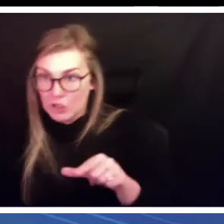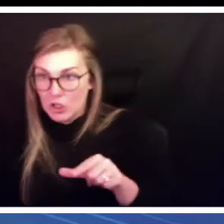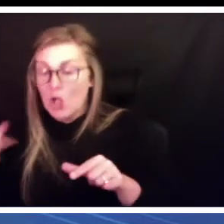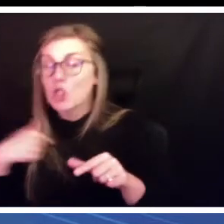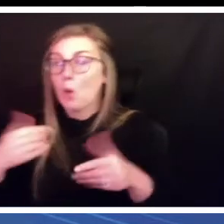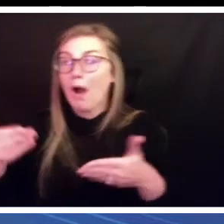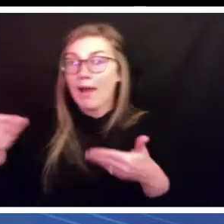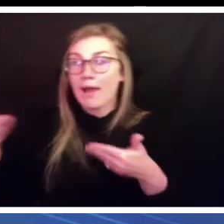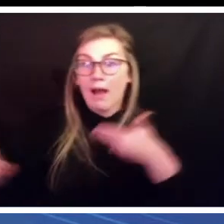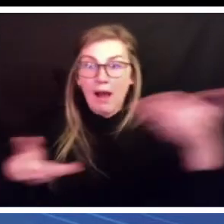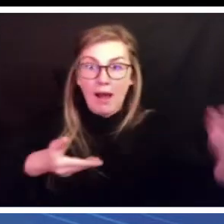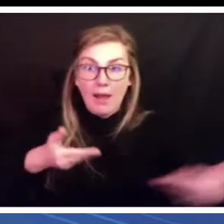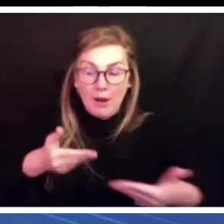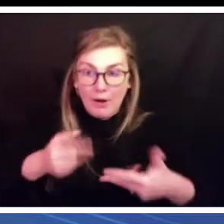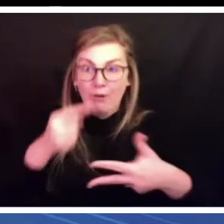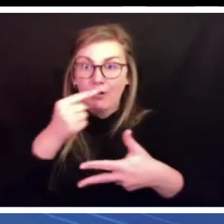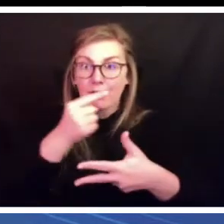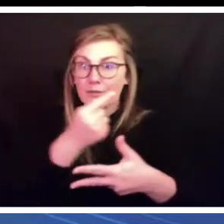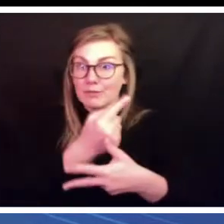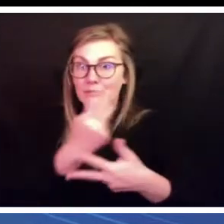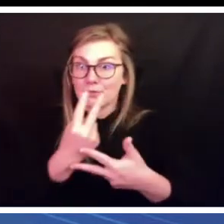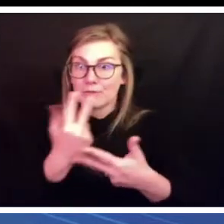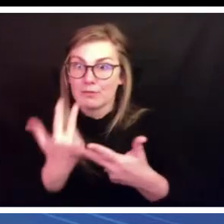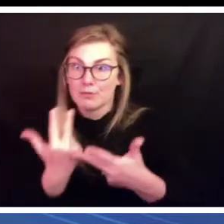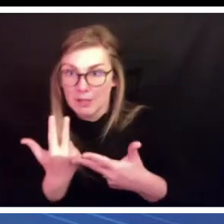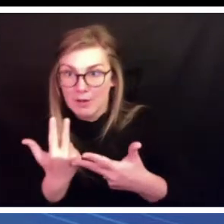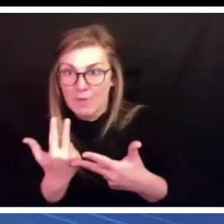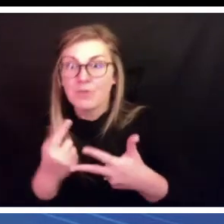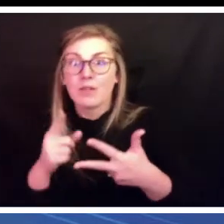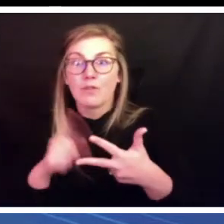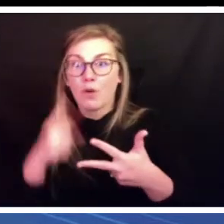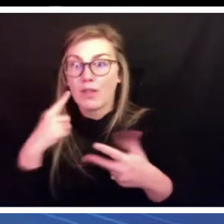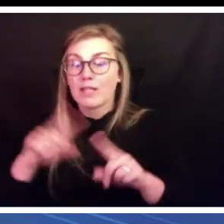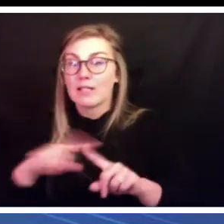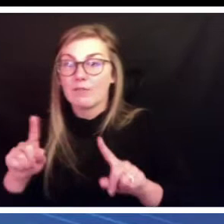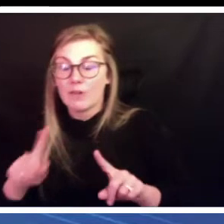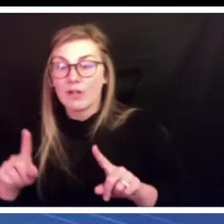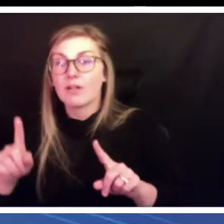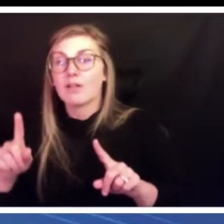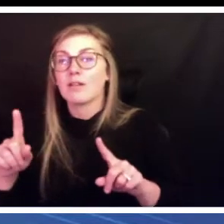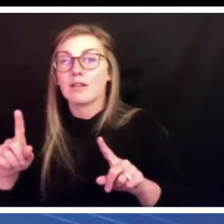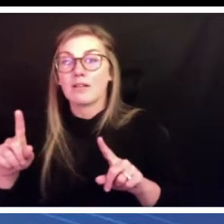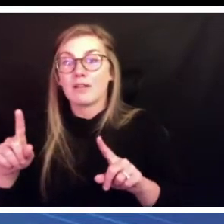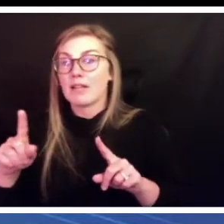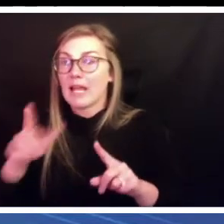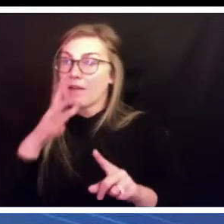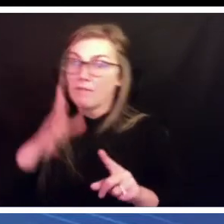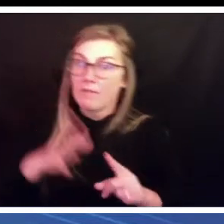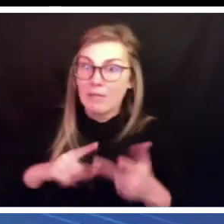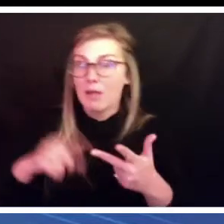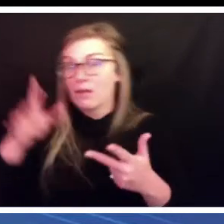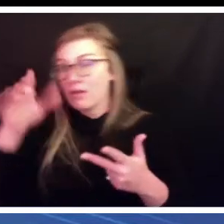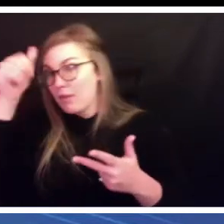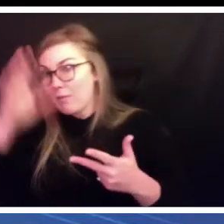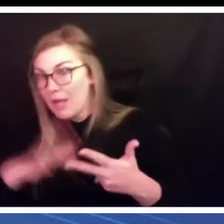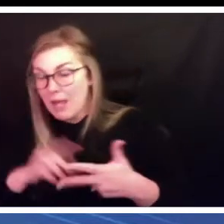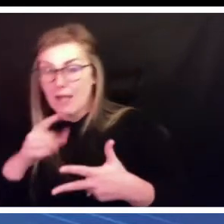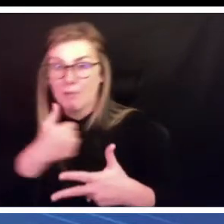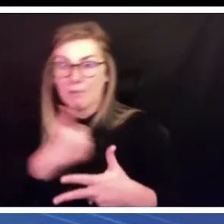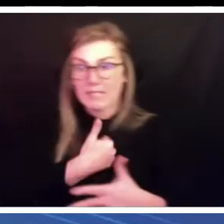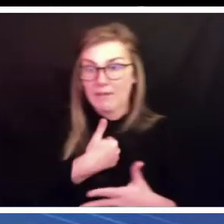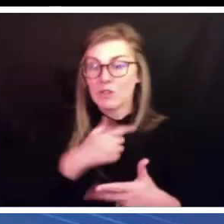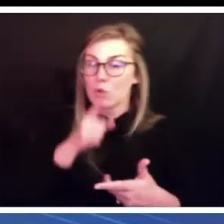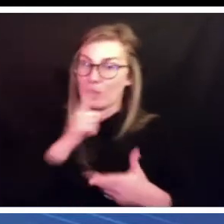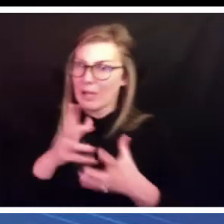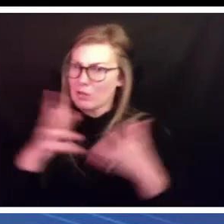all the subtitles. And I narrated all the rest. A lot of work. A lot of work. So I pick and